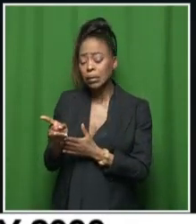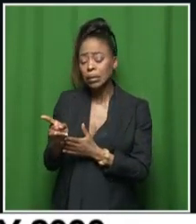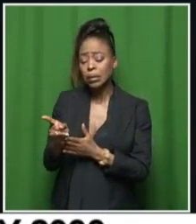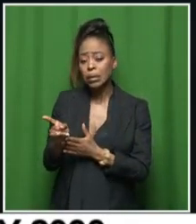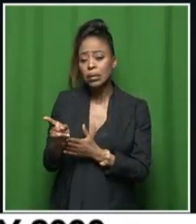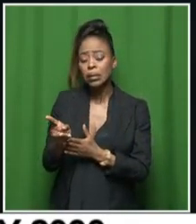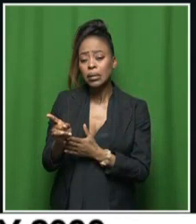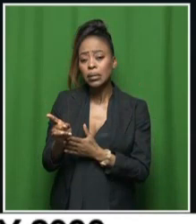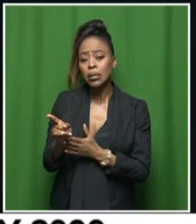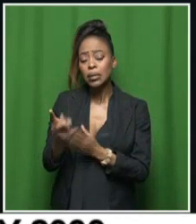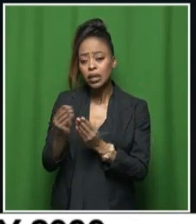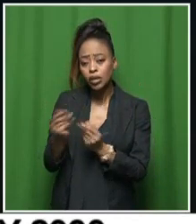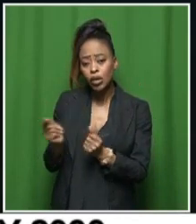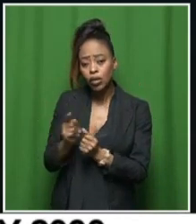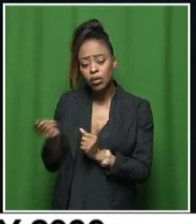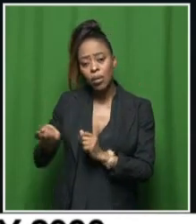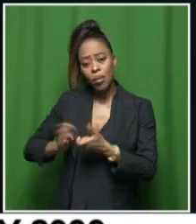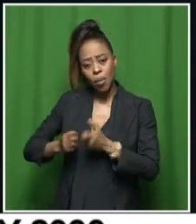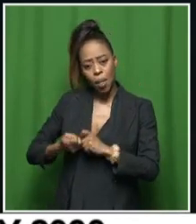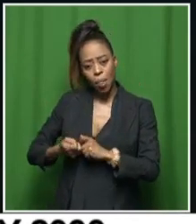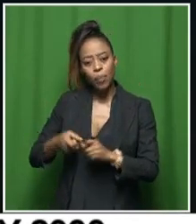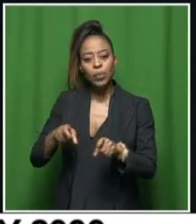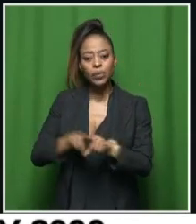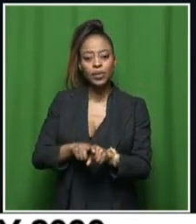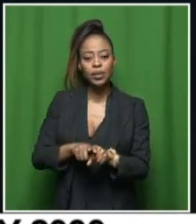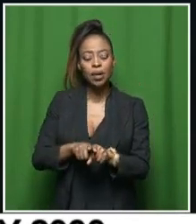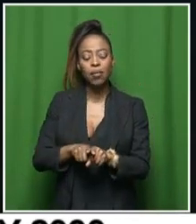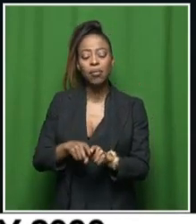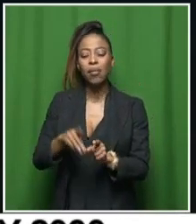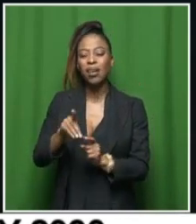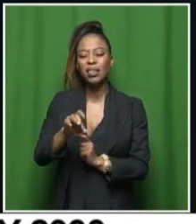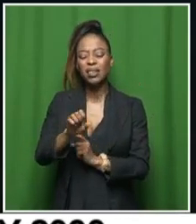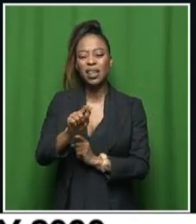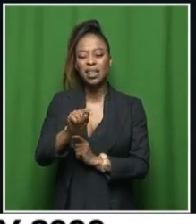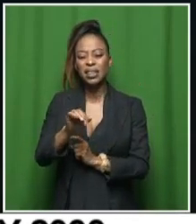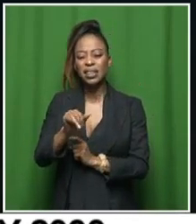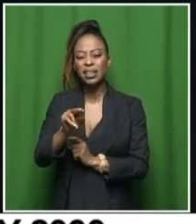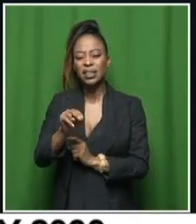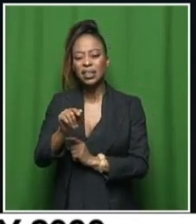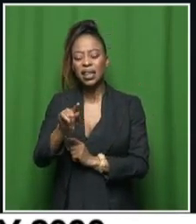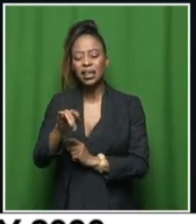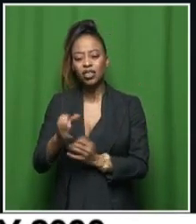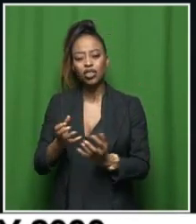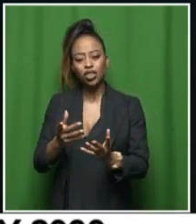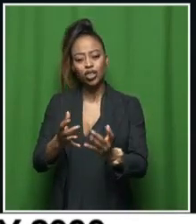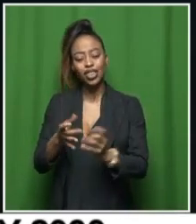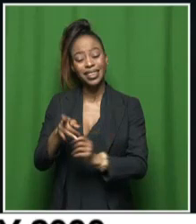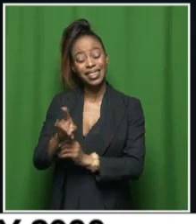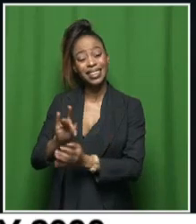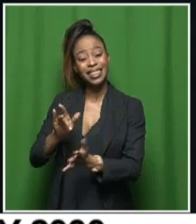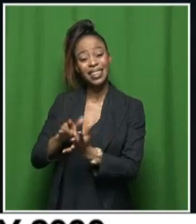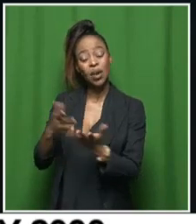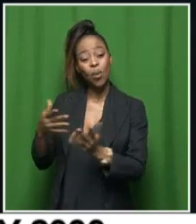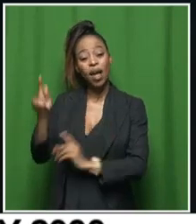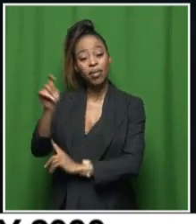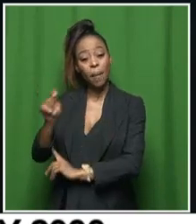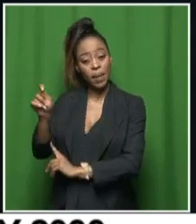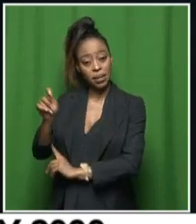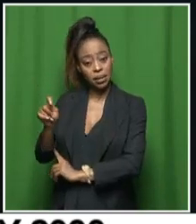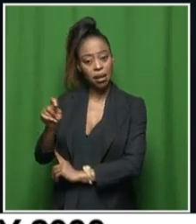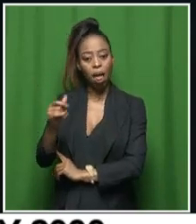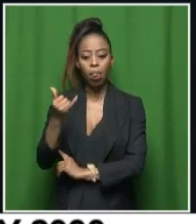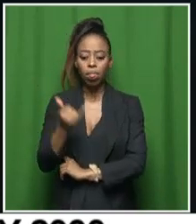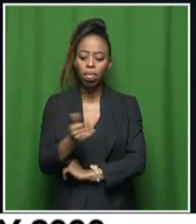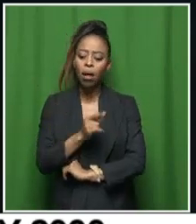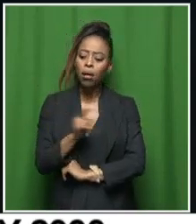and also Destination Green, which is a buyback center in Tembisa. And so through incentivizing